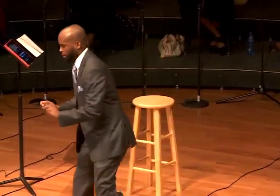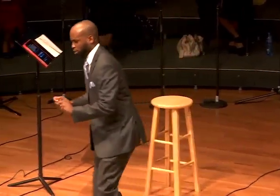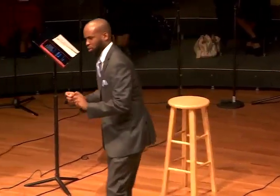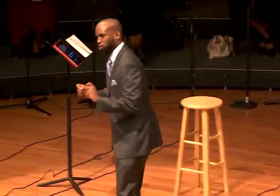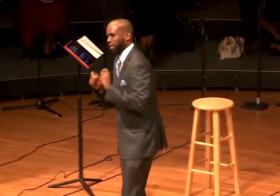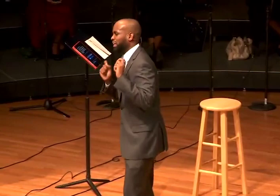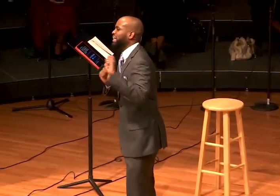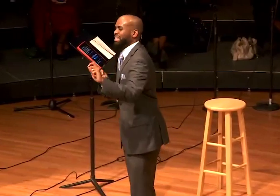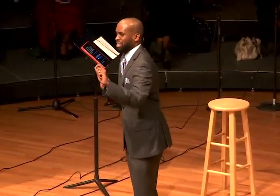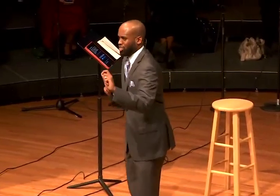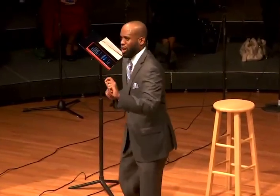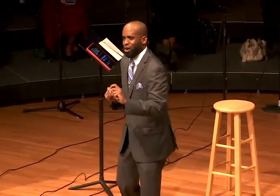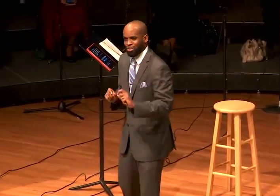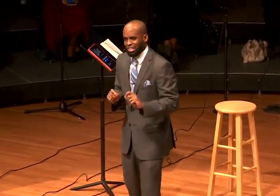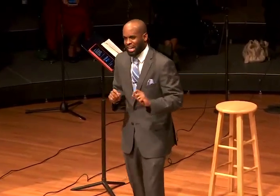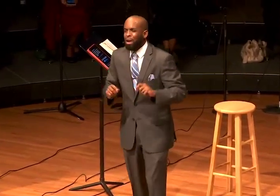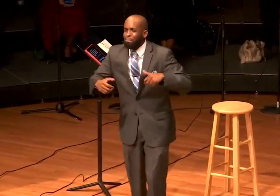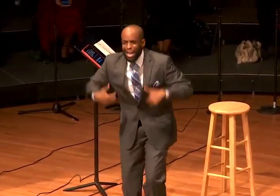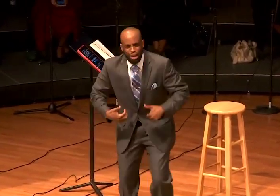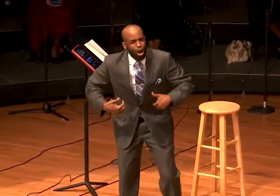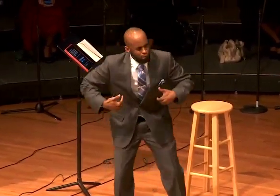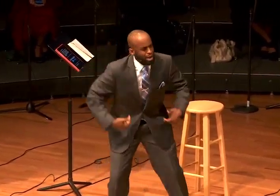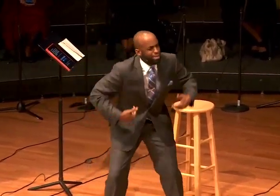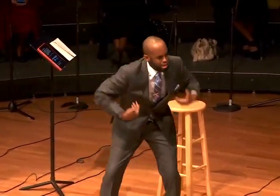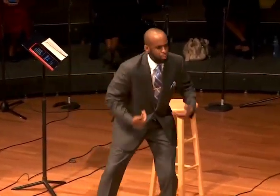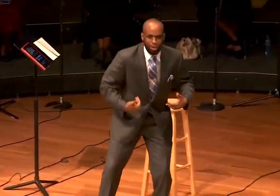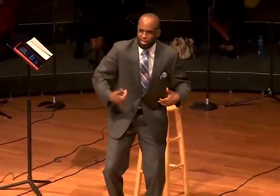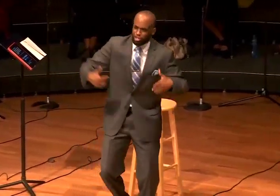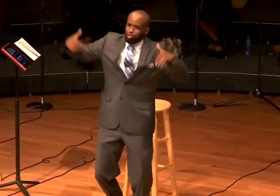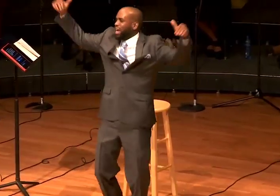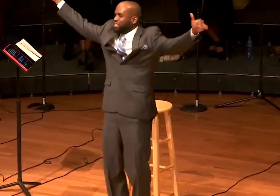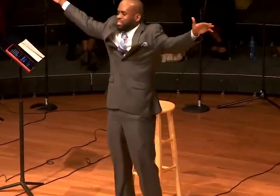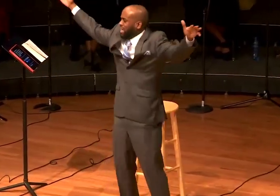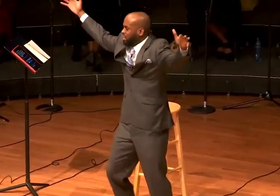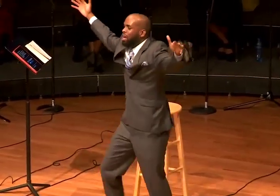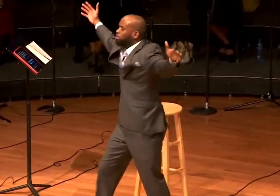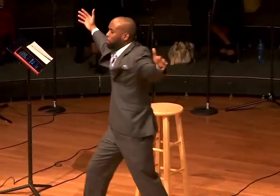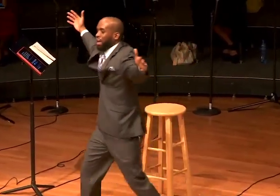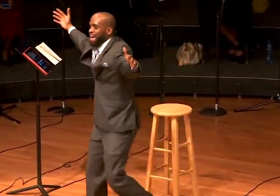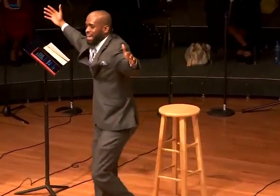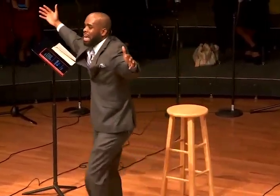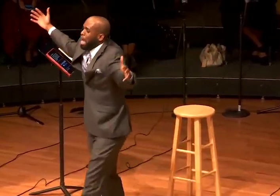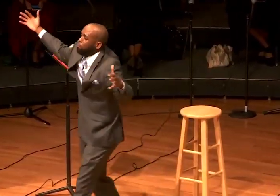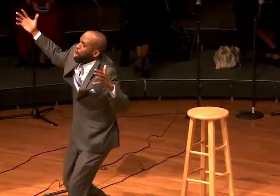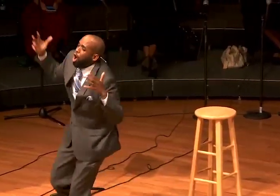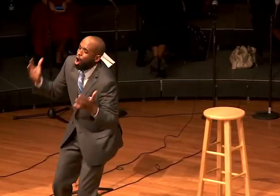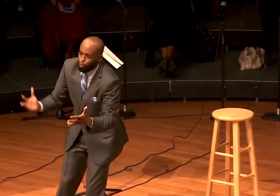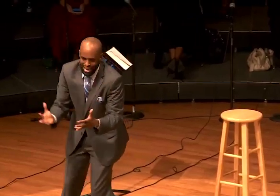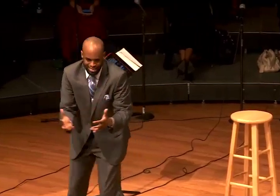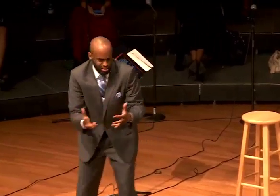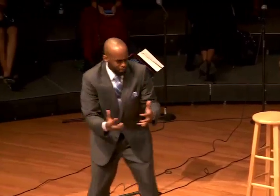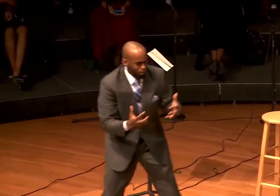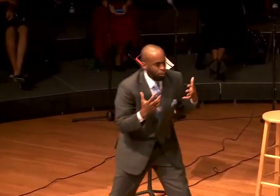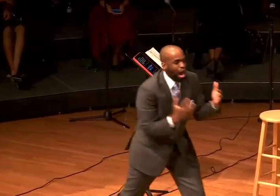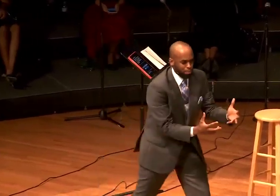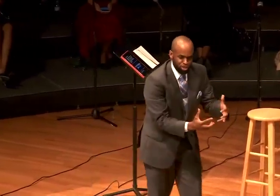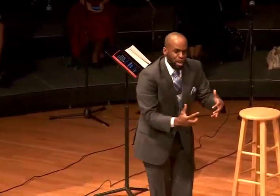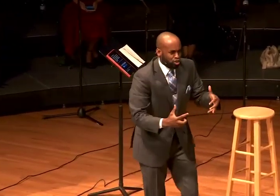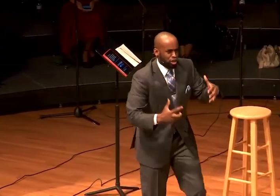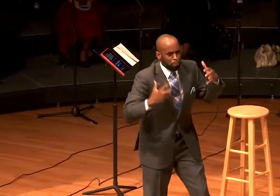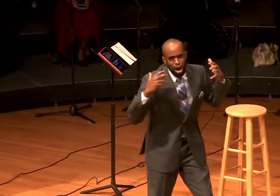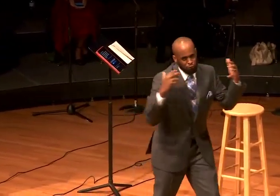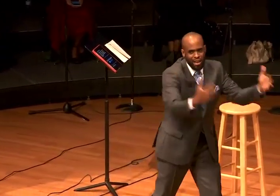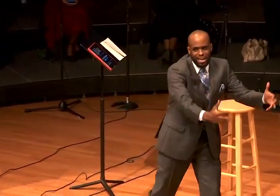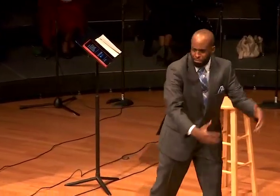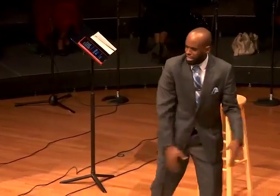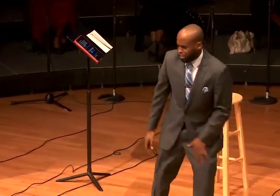love individuals who can lead us in songs that make our very spirits transcend the planet. And we're always giving props